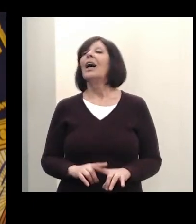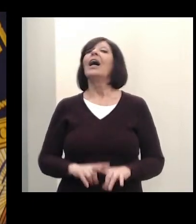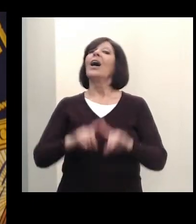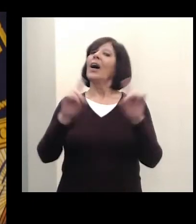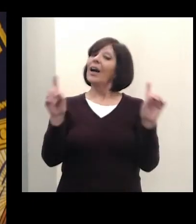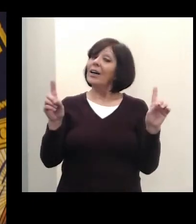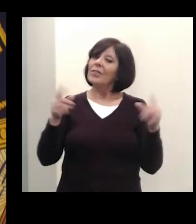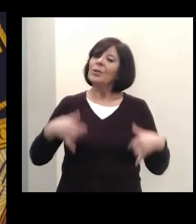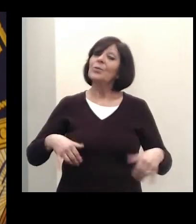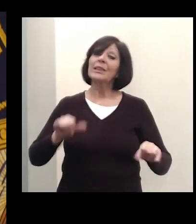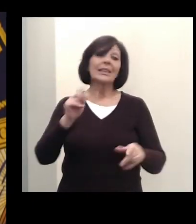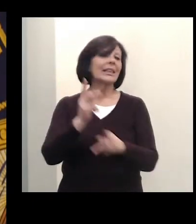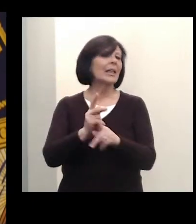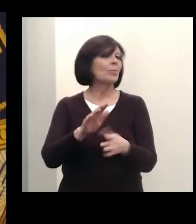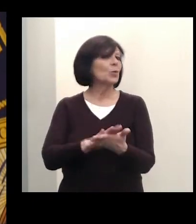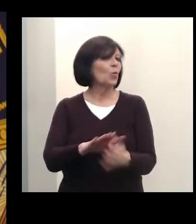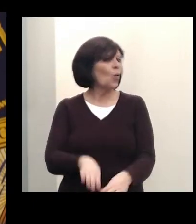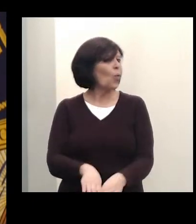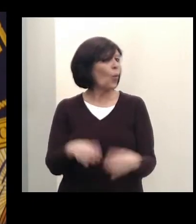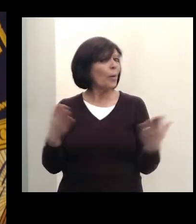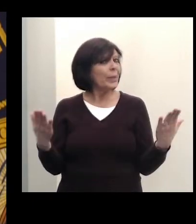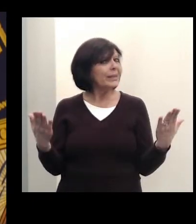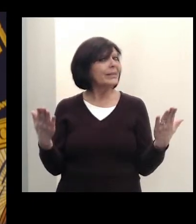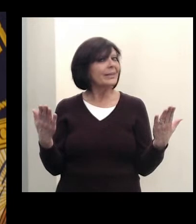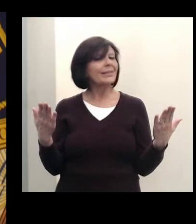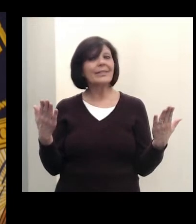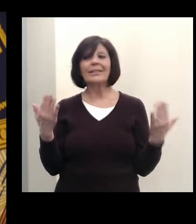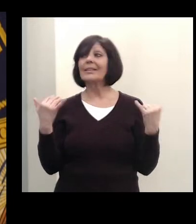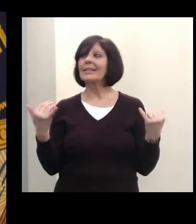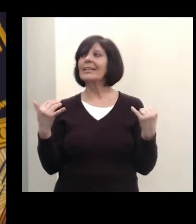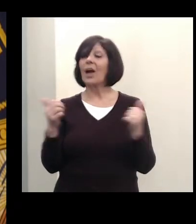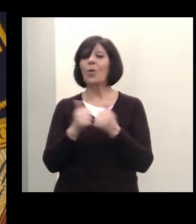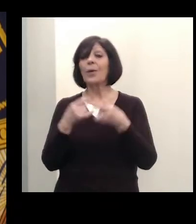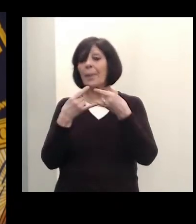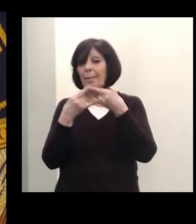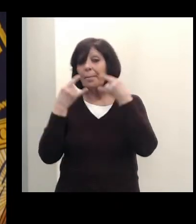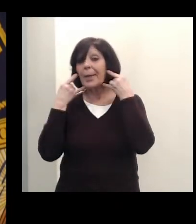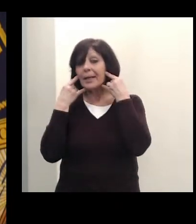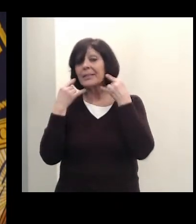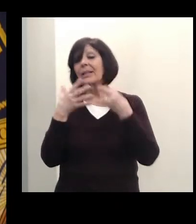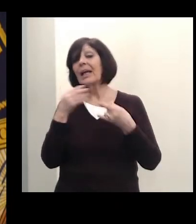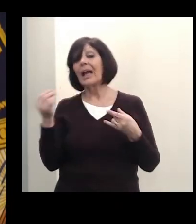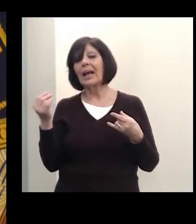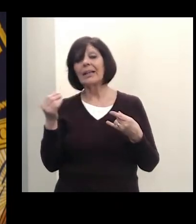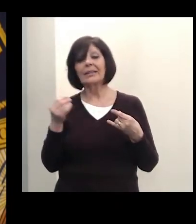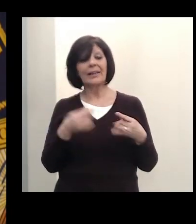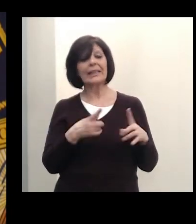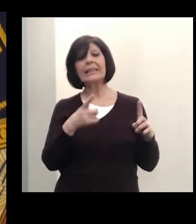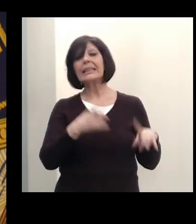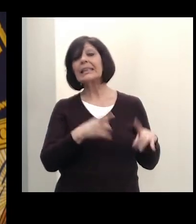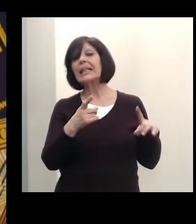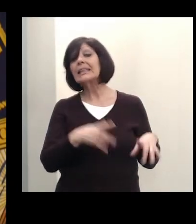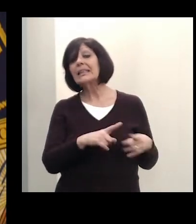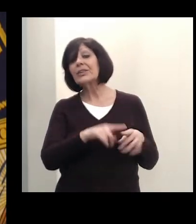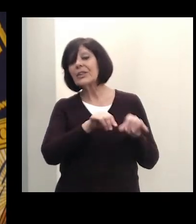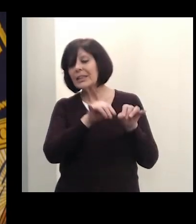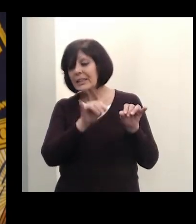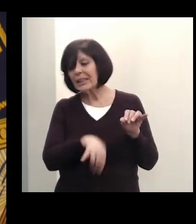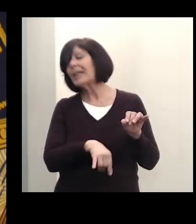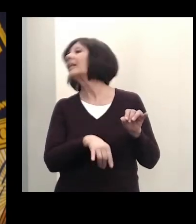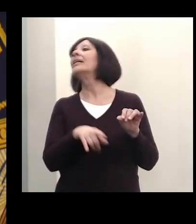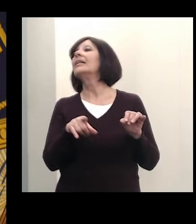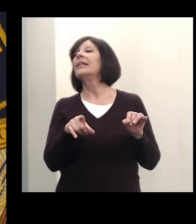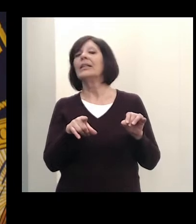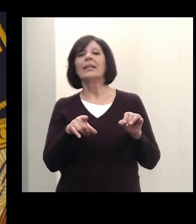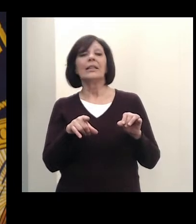schools open without now, especially with our masking and our tools to test. Both students with symptoms in the